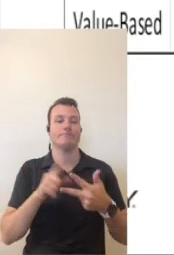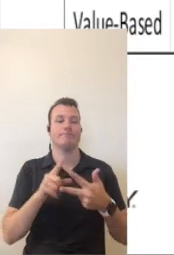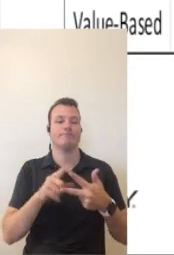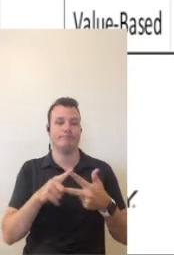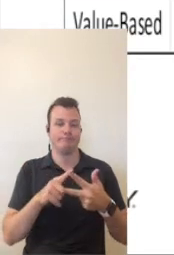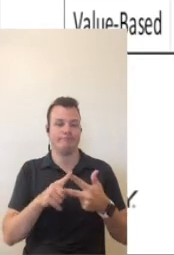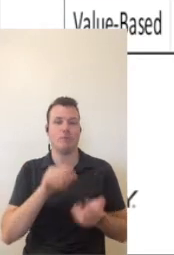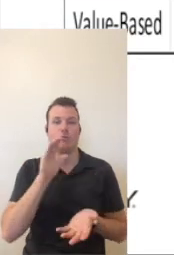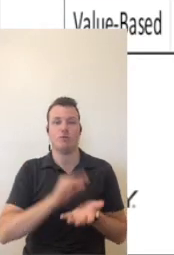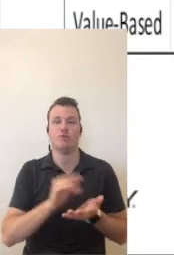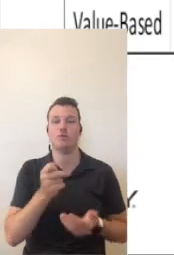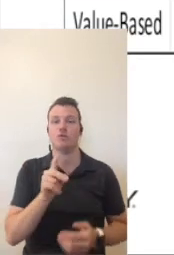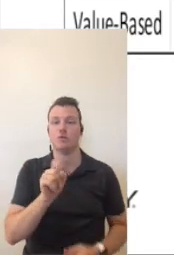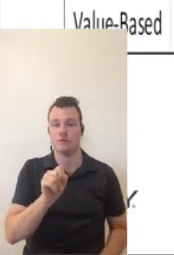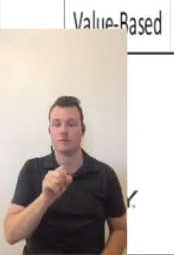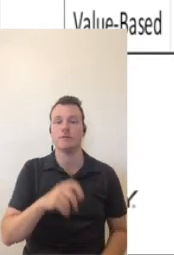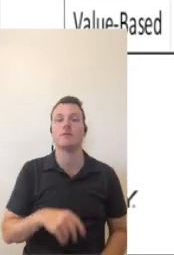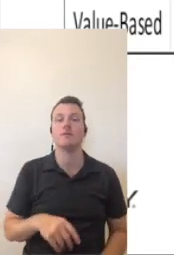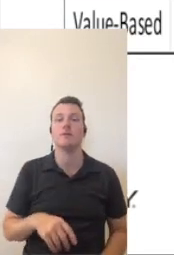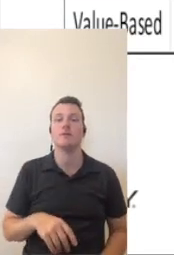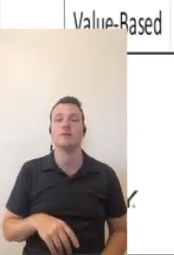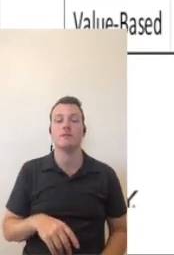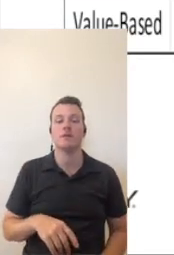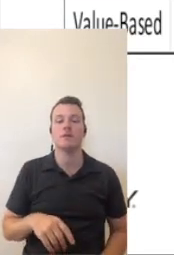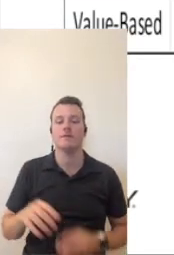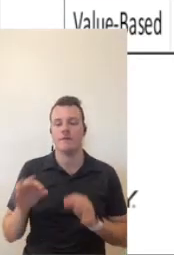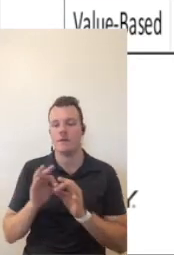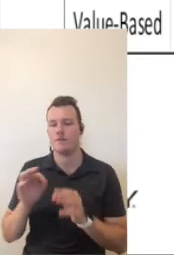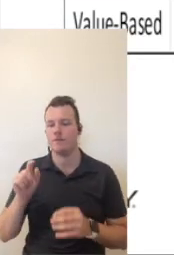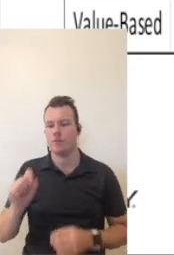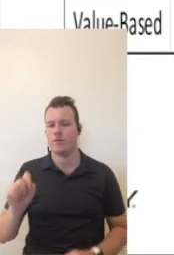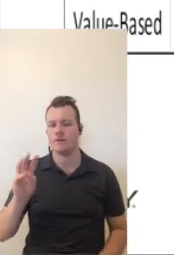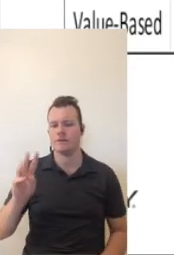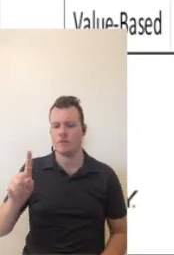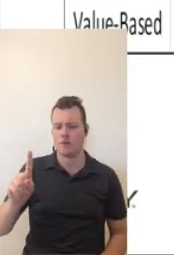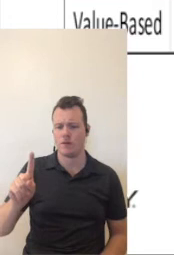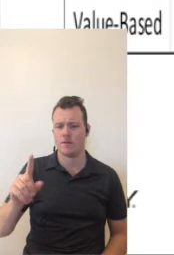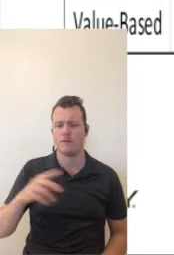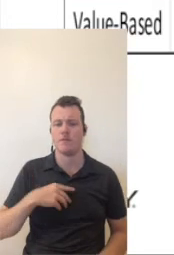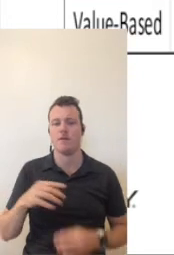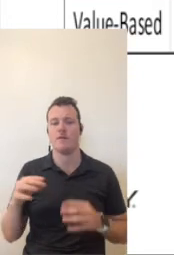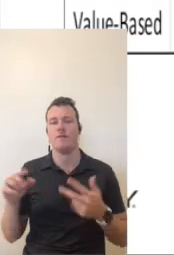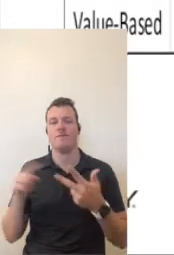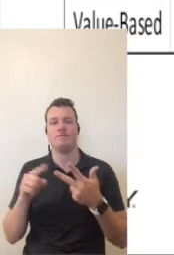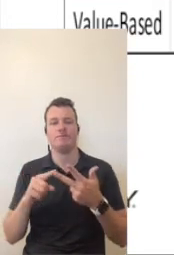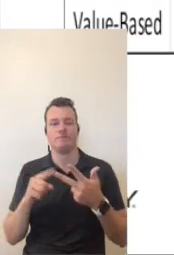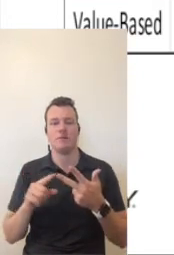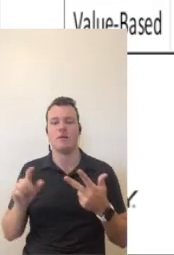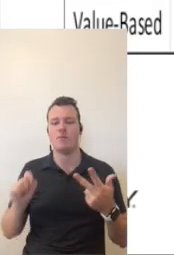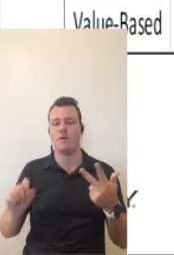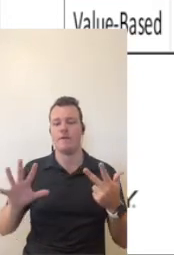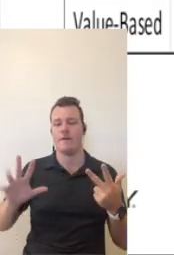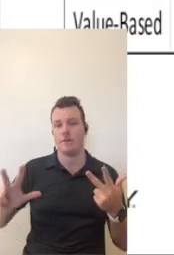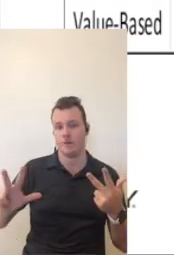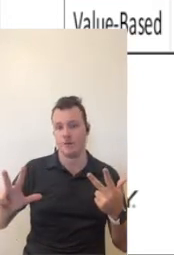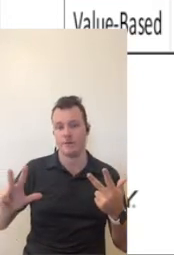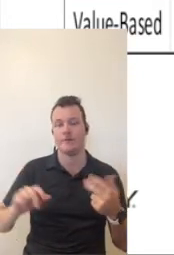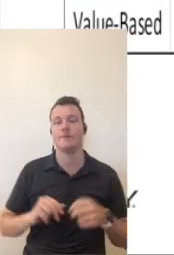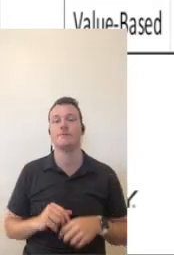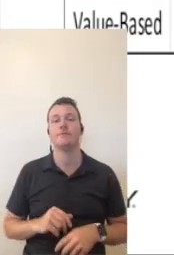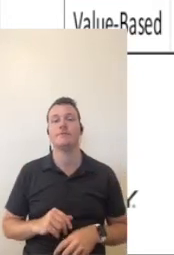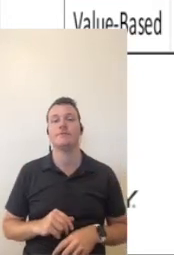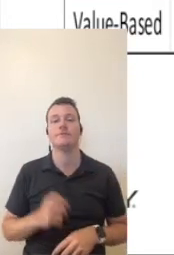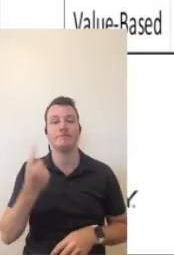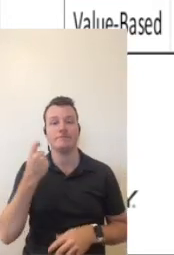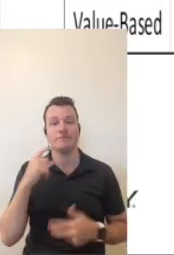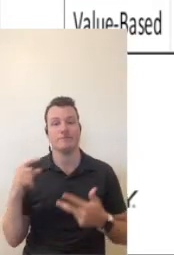0.69. If I go to my cost plus with the reduced goods, I'm getting a value of 0.61. And in